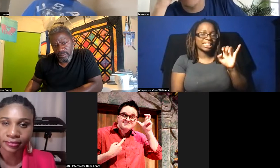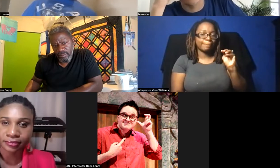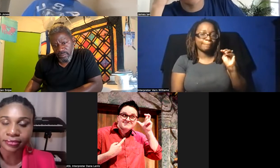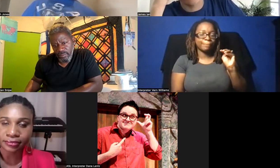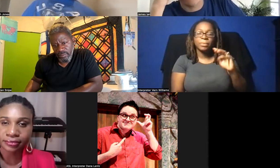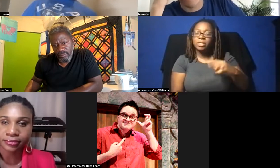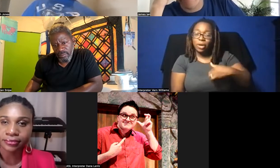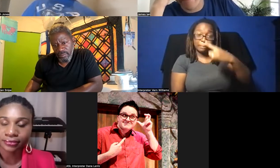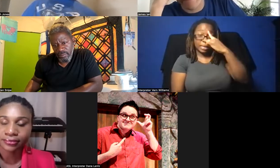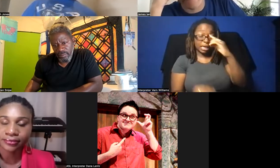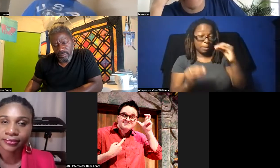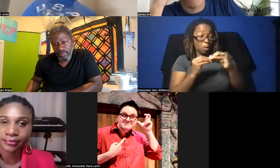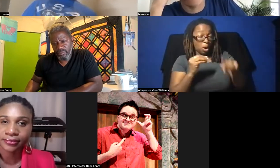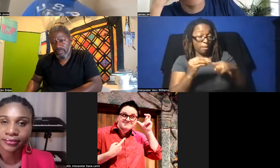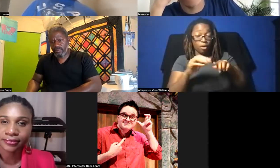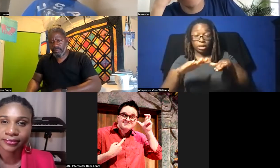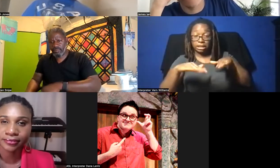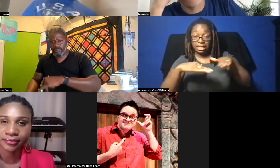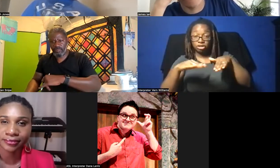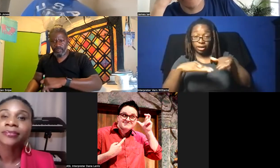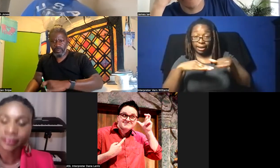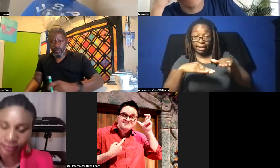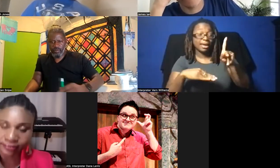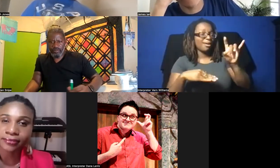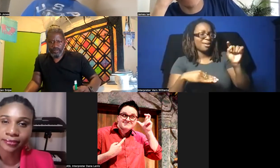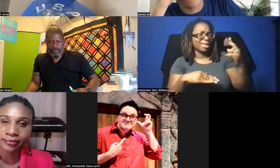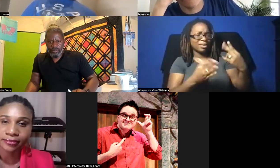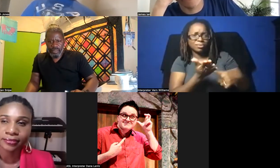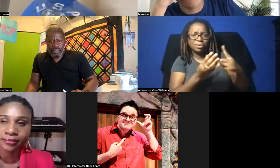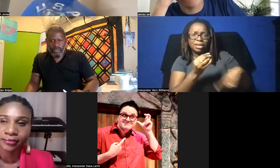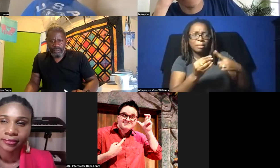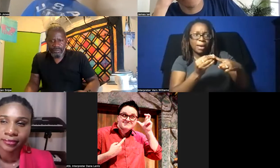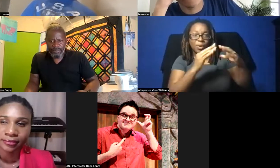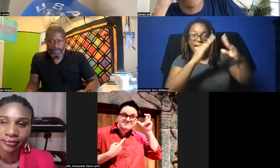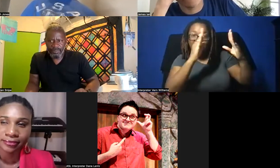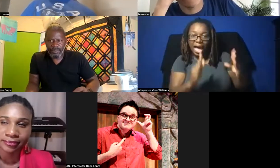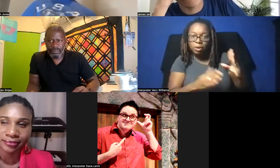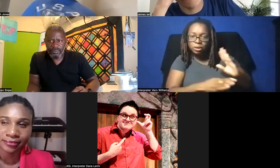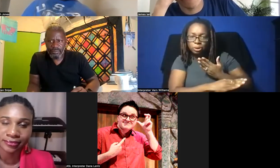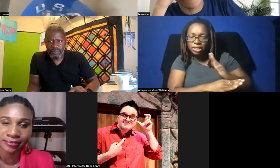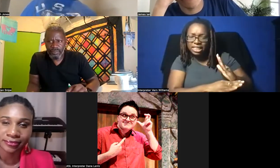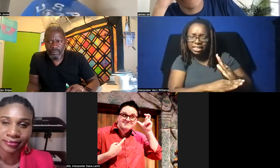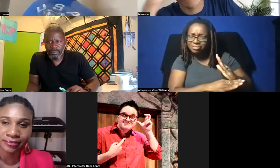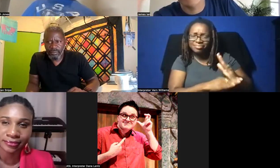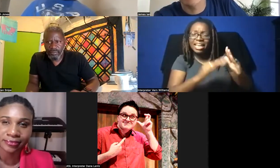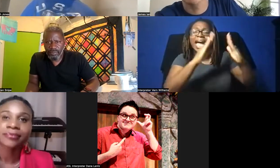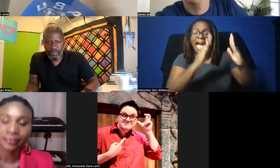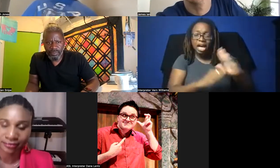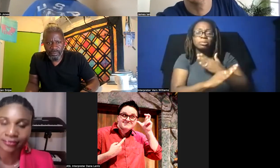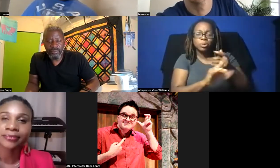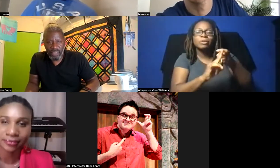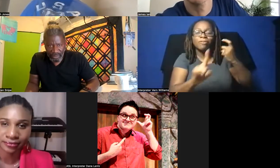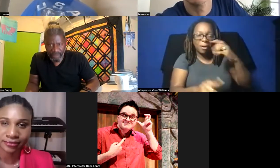DJ aspect, Keith brought up house music. House music was created by Black people. You